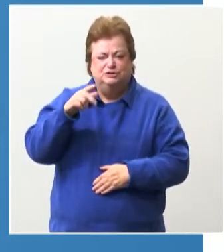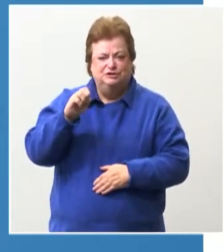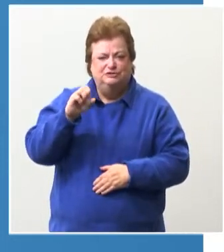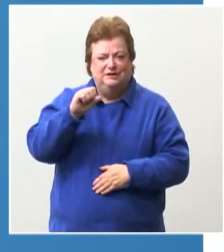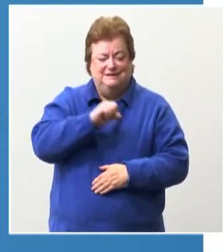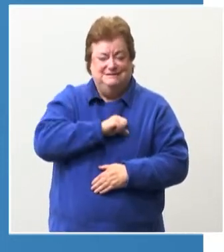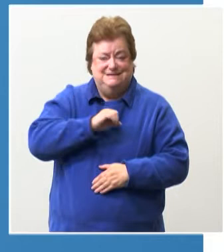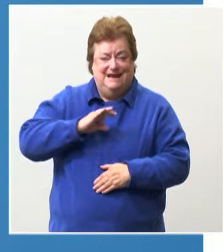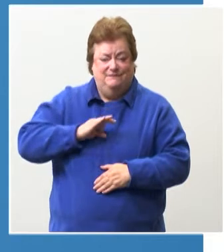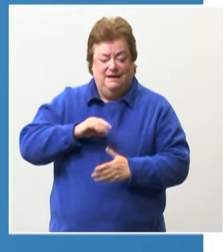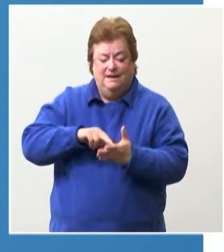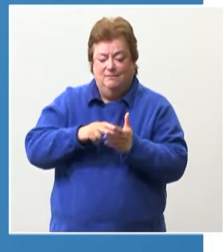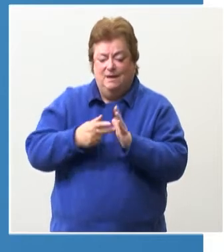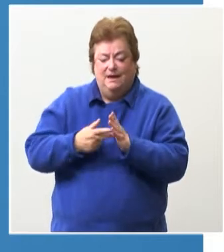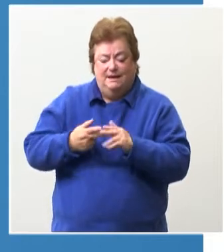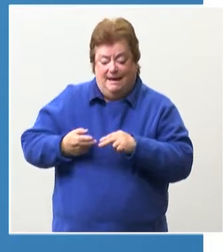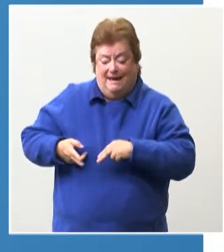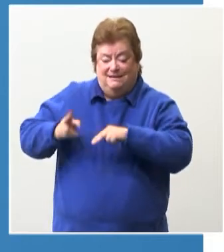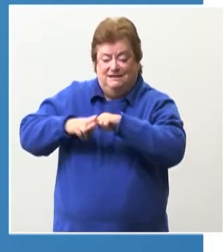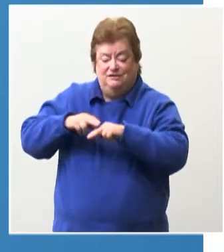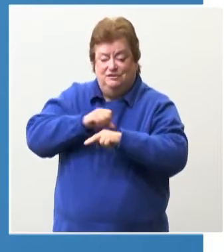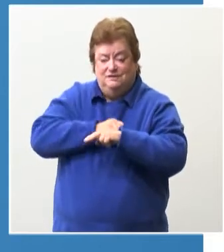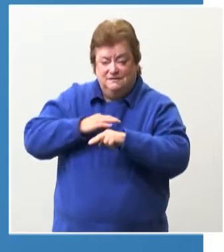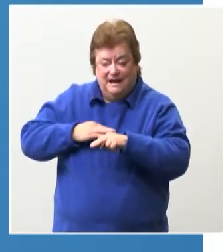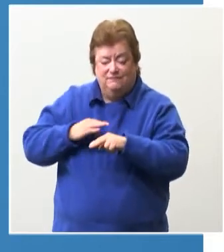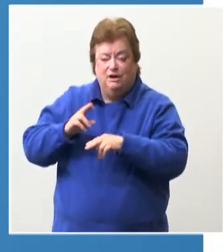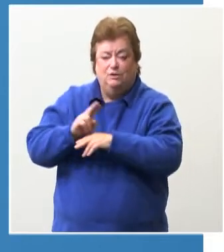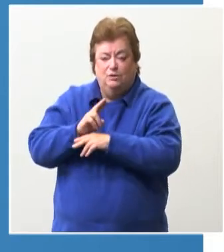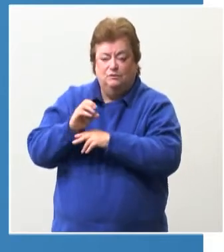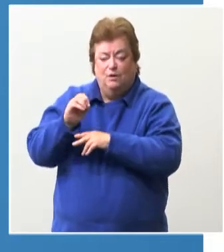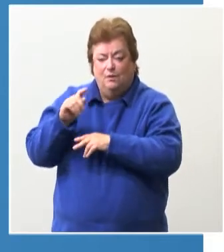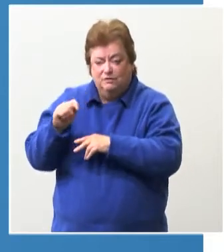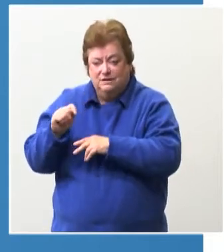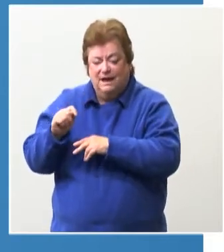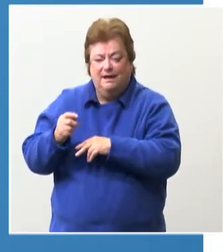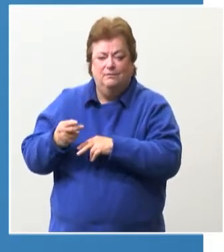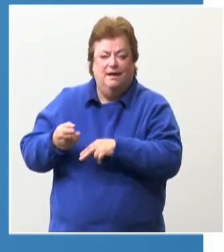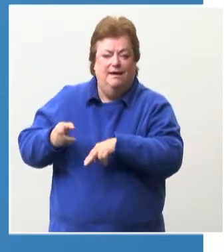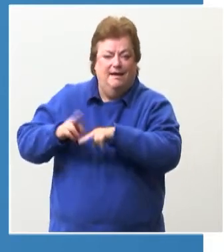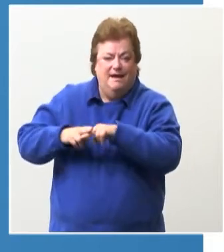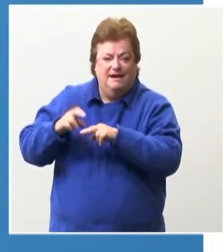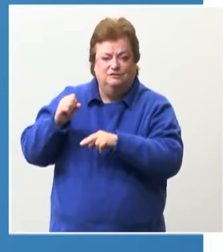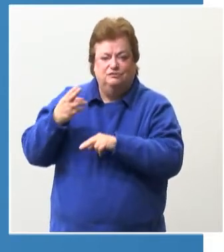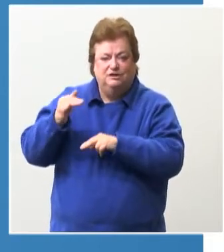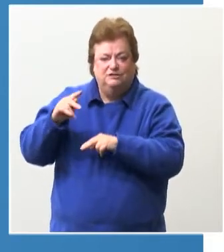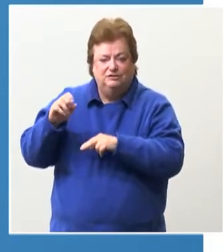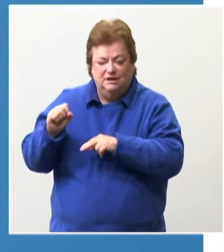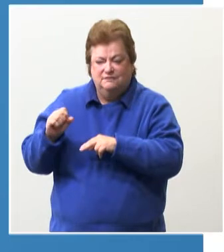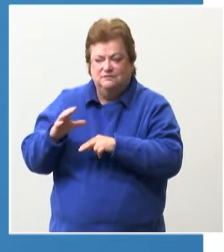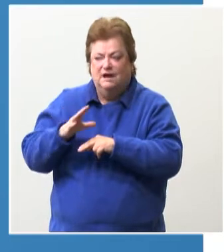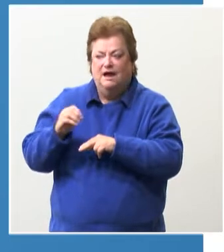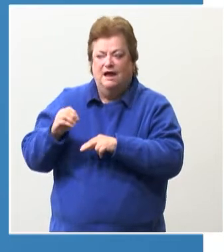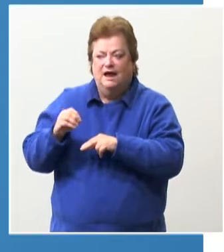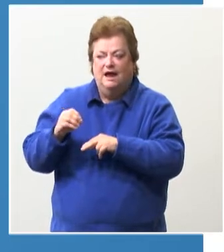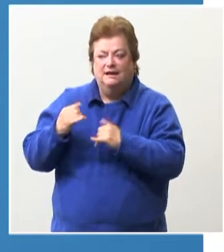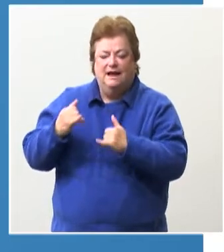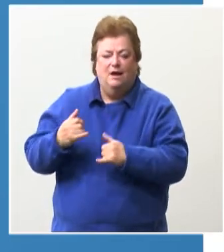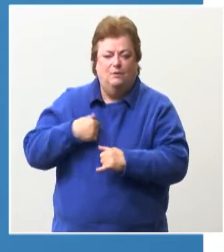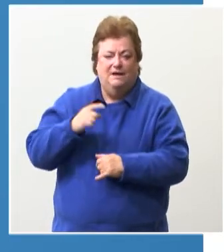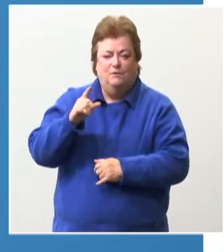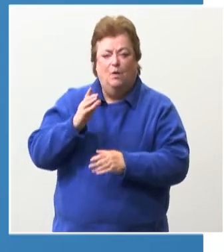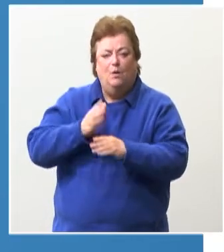of this additional staffing with overtime, mandatory extra shifts, and now about 100 traveling